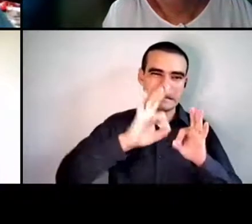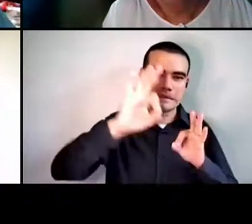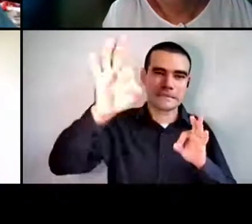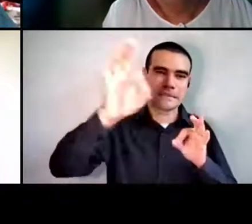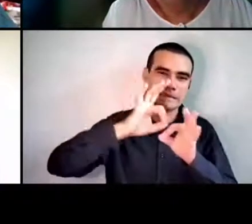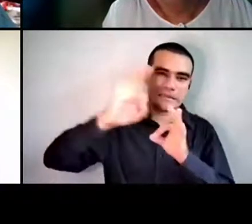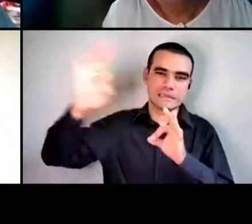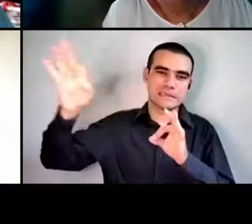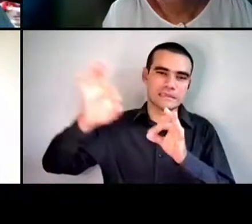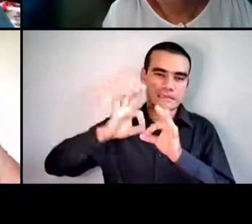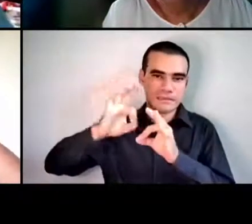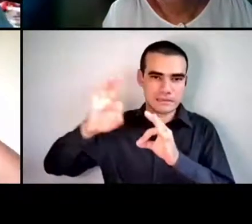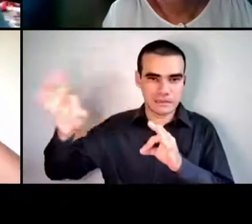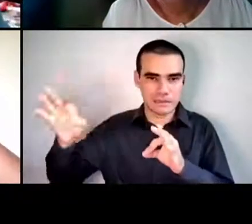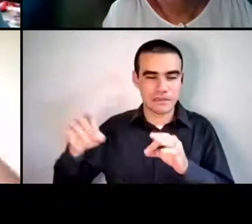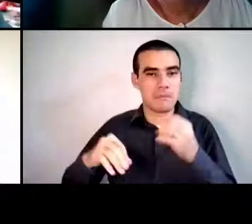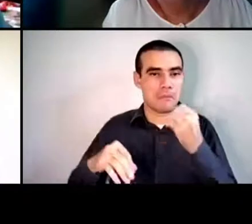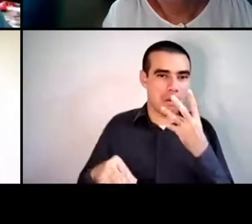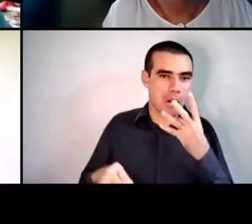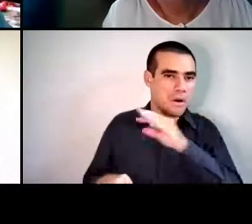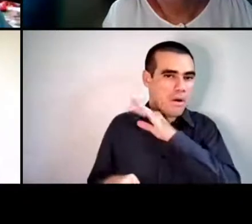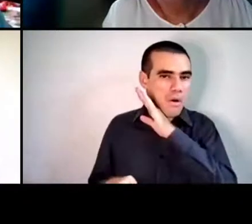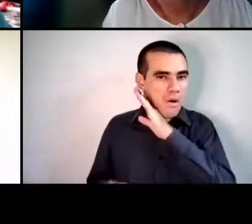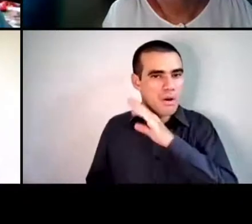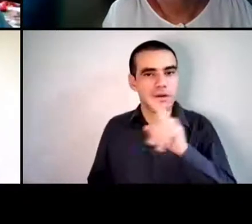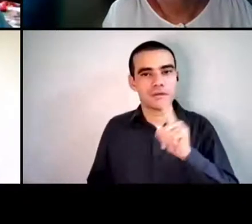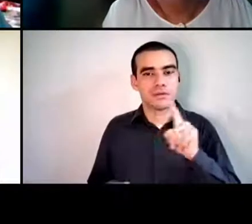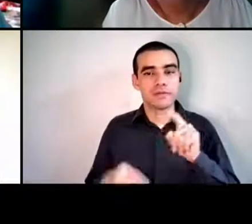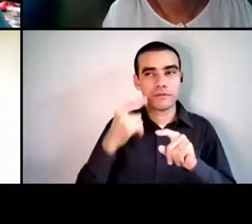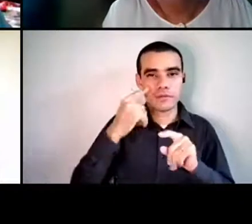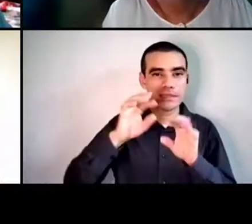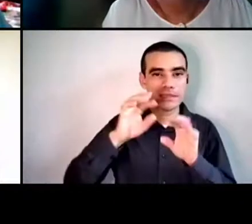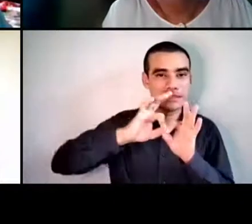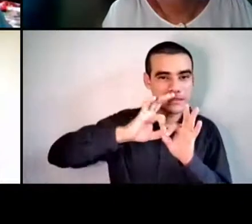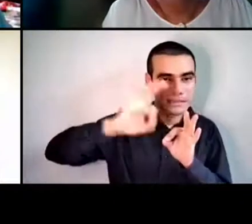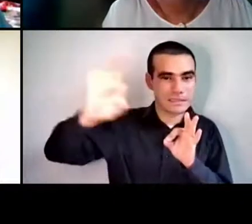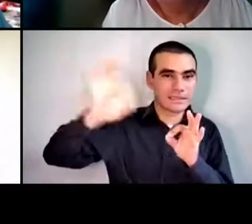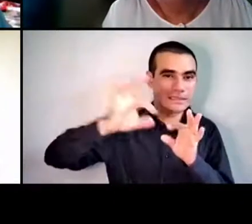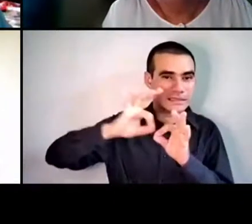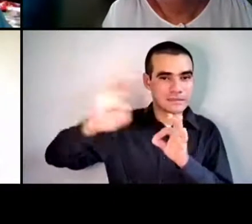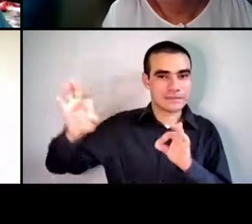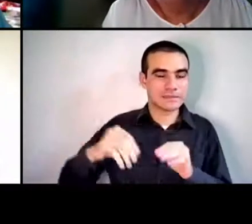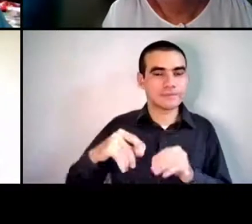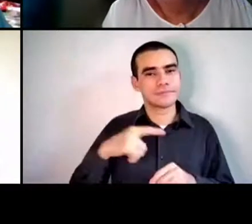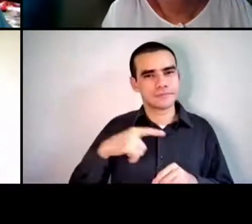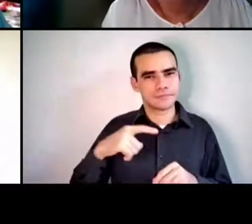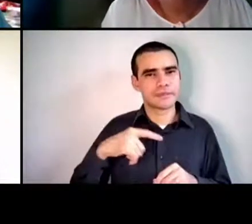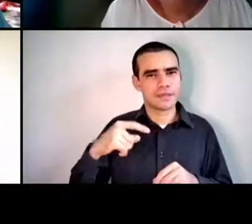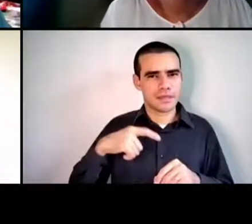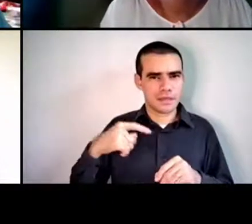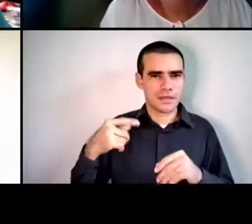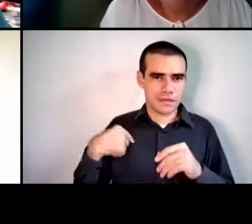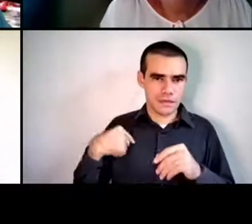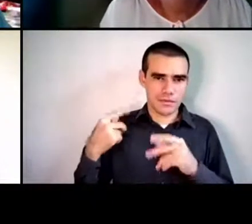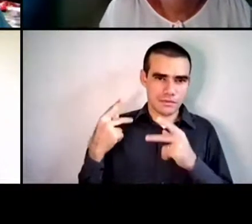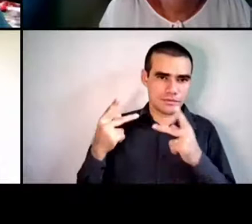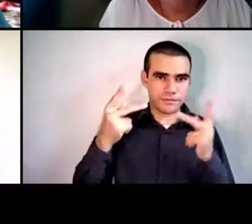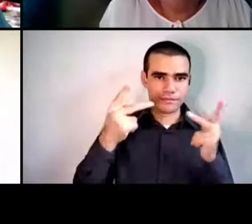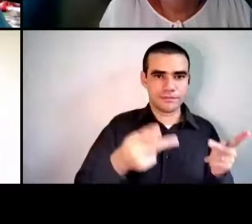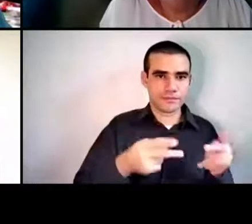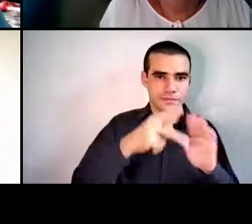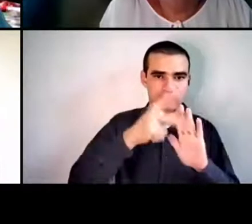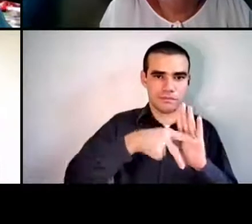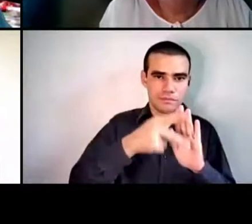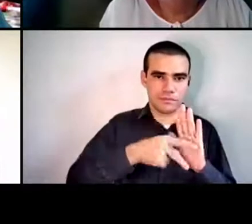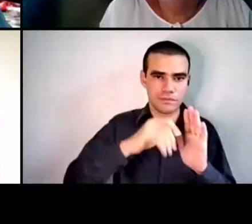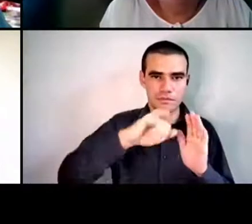From the logistics perspectives, that this doesn't matter if they are good or bad, I'm talking about distance. And there was one occasion where that